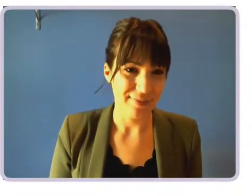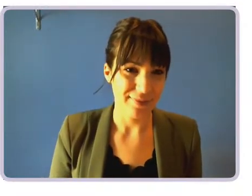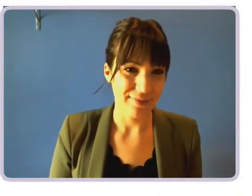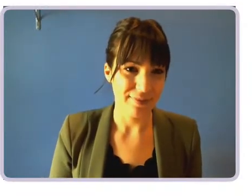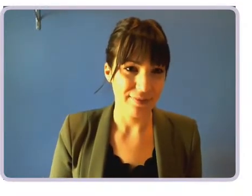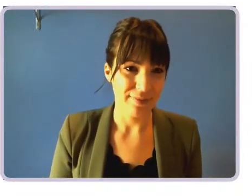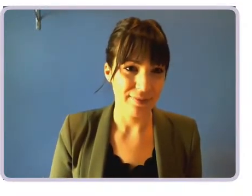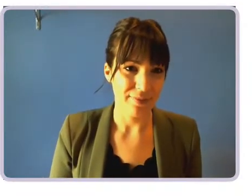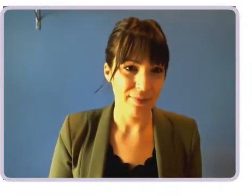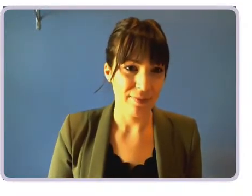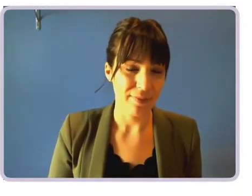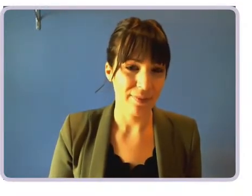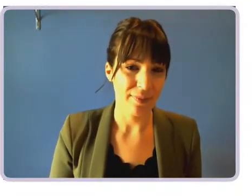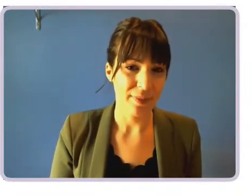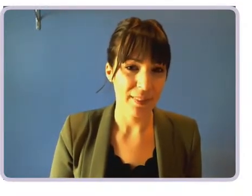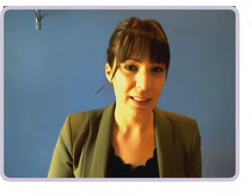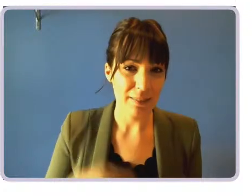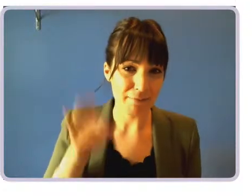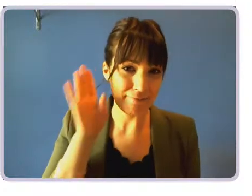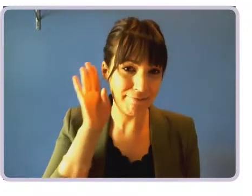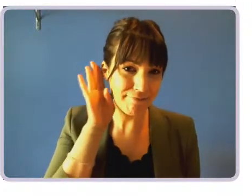Oh, Tony, I can't hear you.